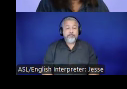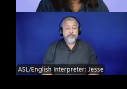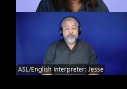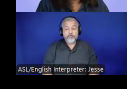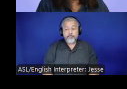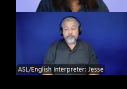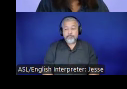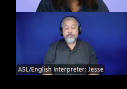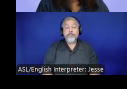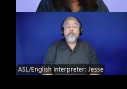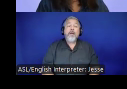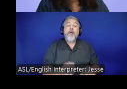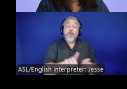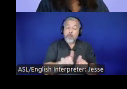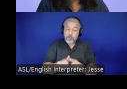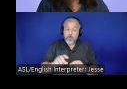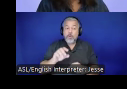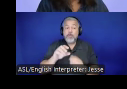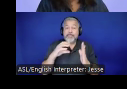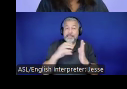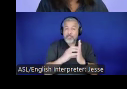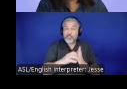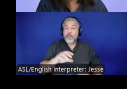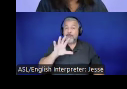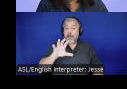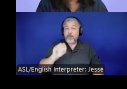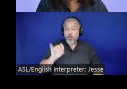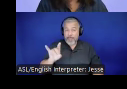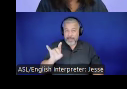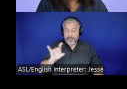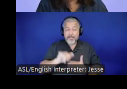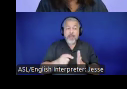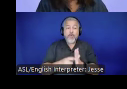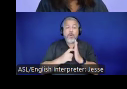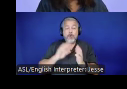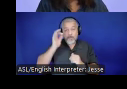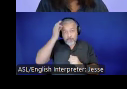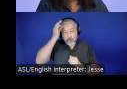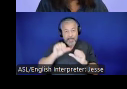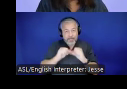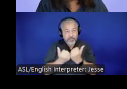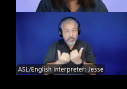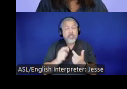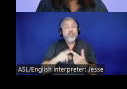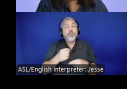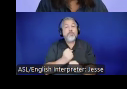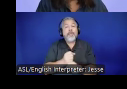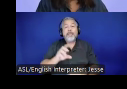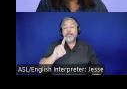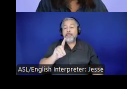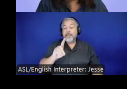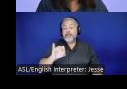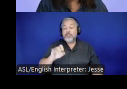In that same regard, we have Section 508, which requires federal agencies to make their digital content and